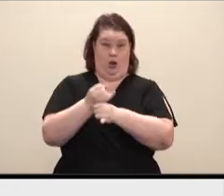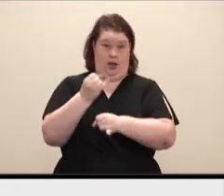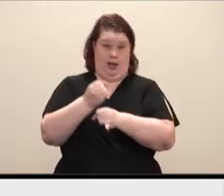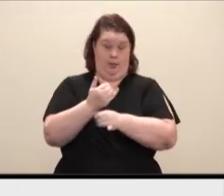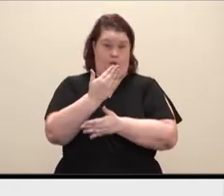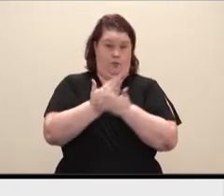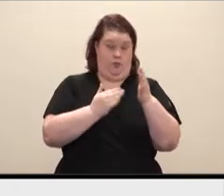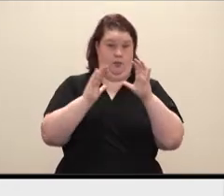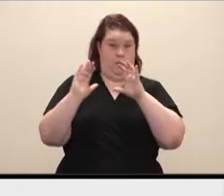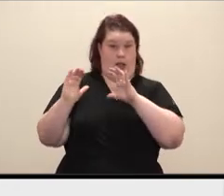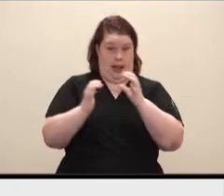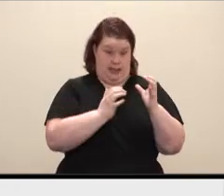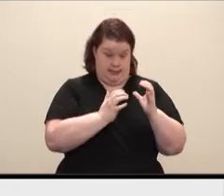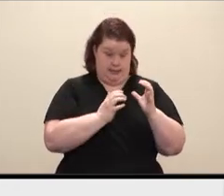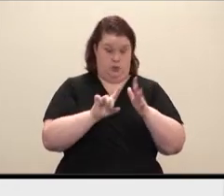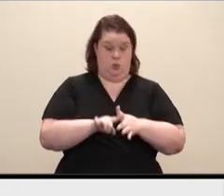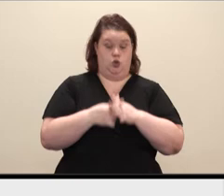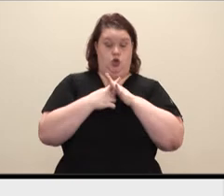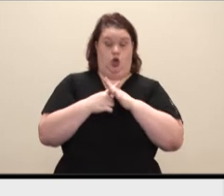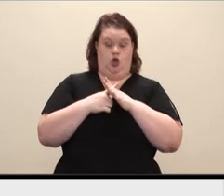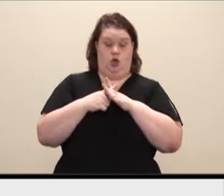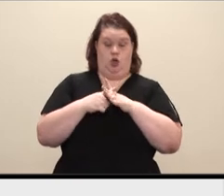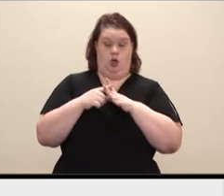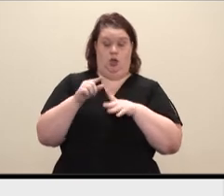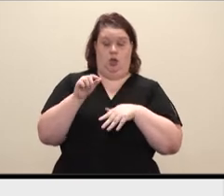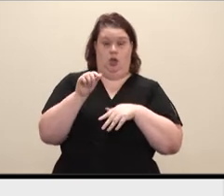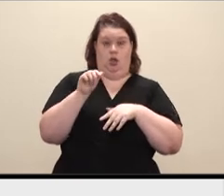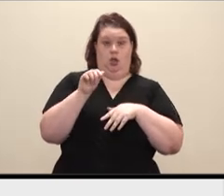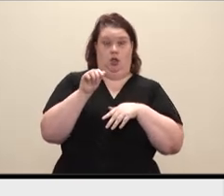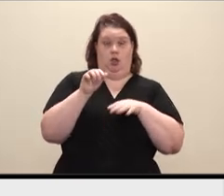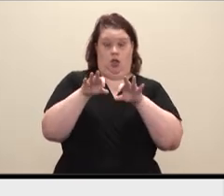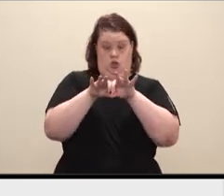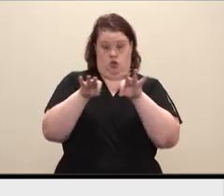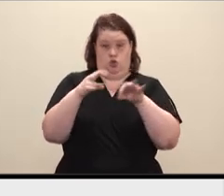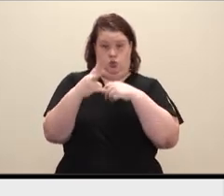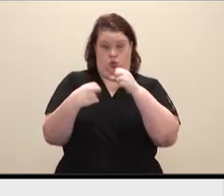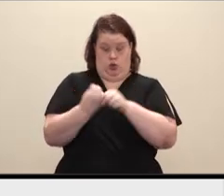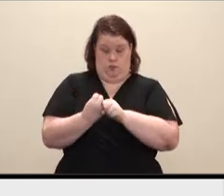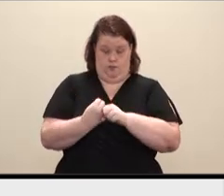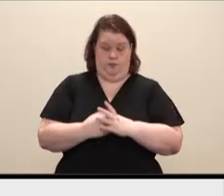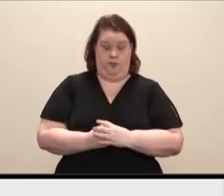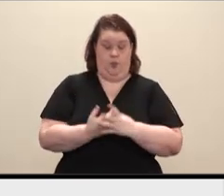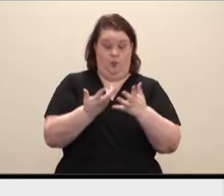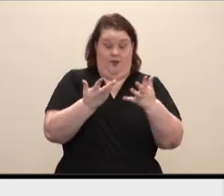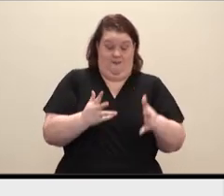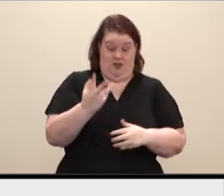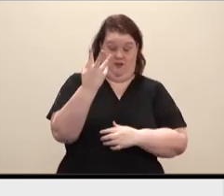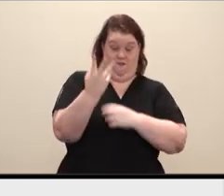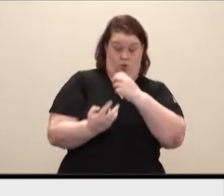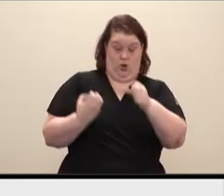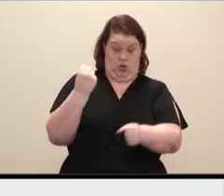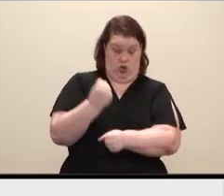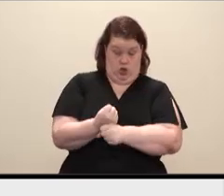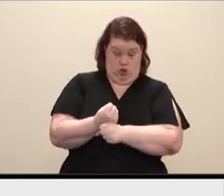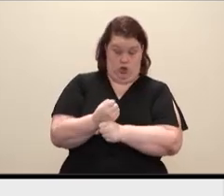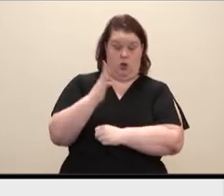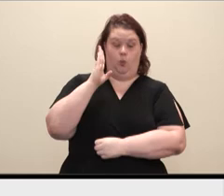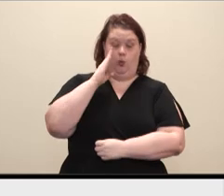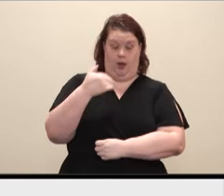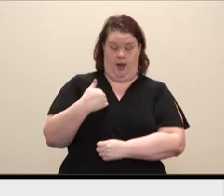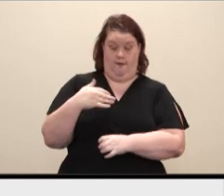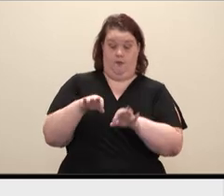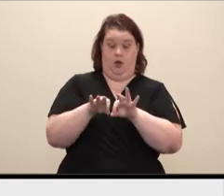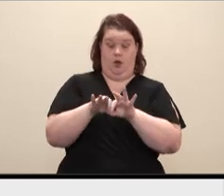courses. They'll begin to work on associates. At the end of the time that they finish the 4 years, they will actually have